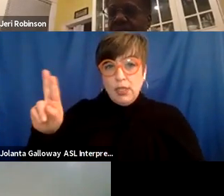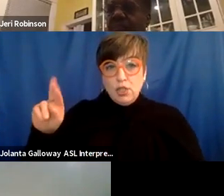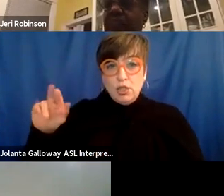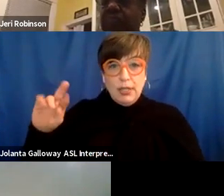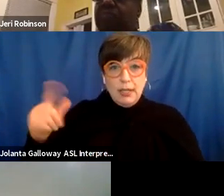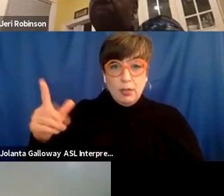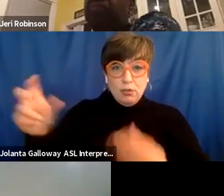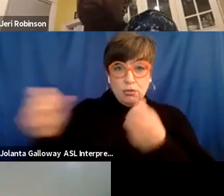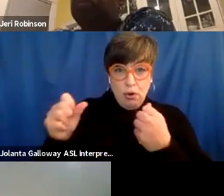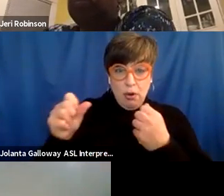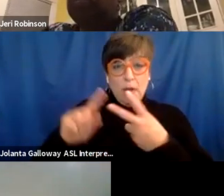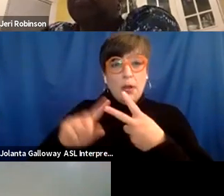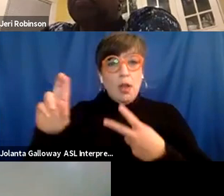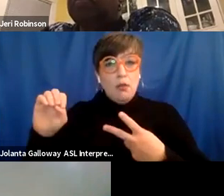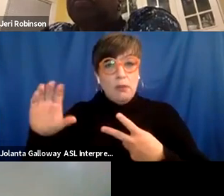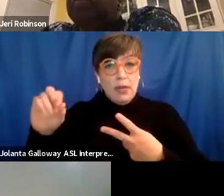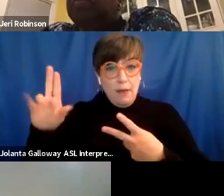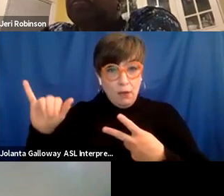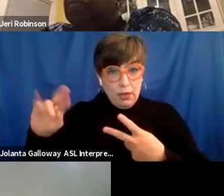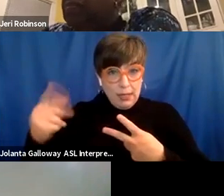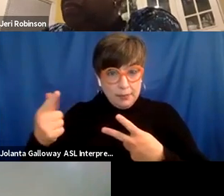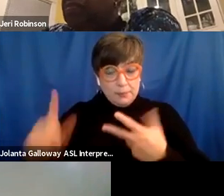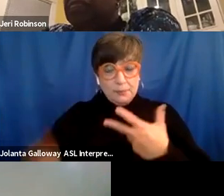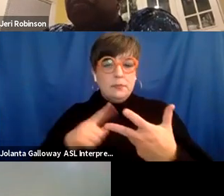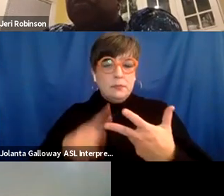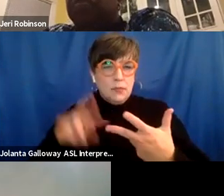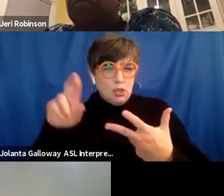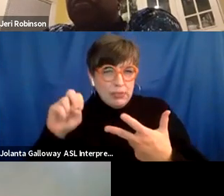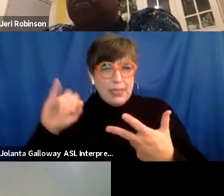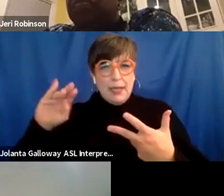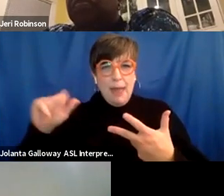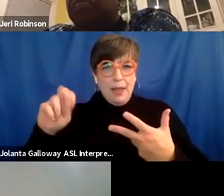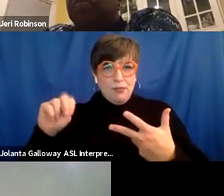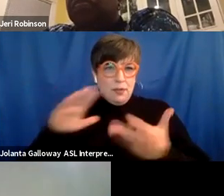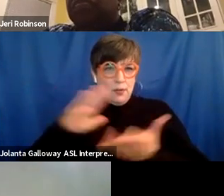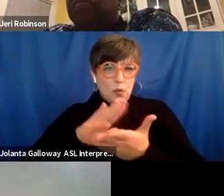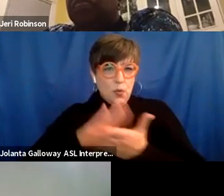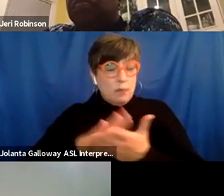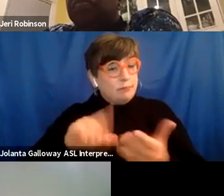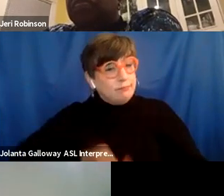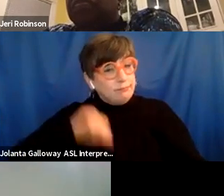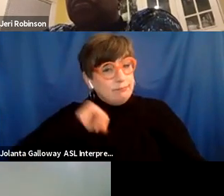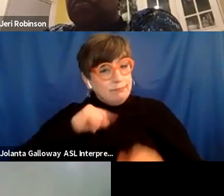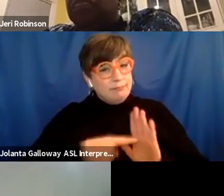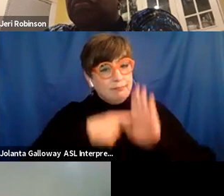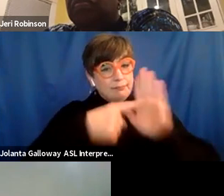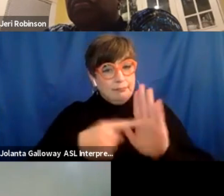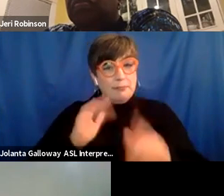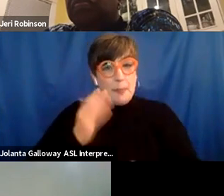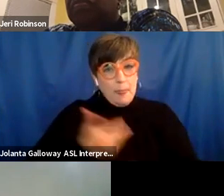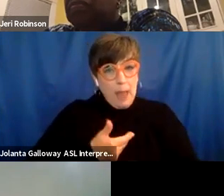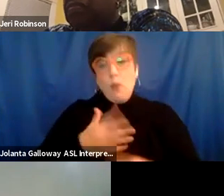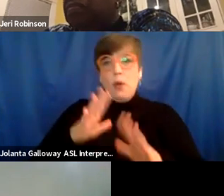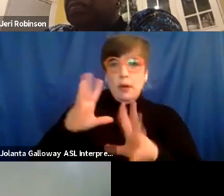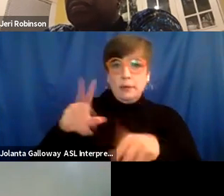really reimagining our schools. We're proud to present this budget to you tonight. It represents our deeply held belief that every